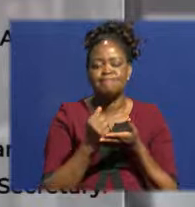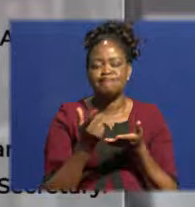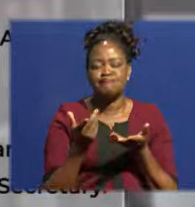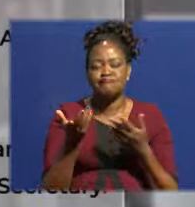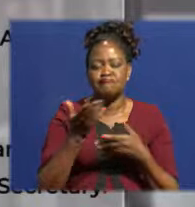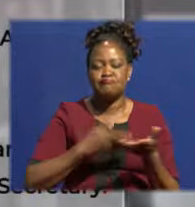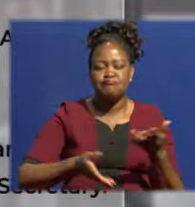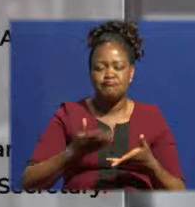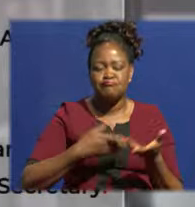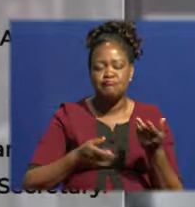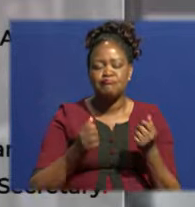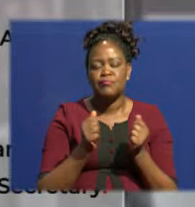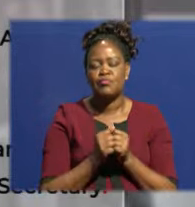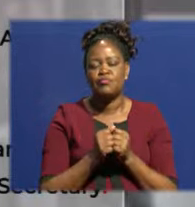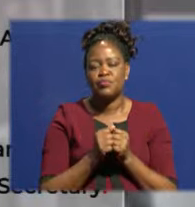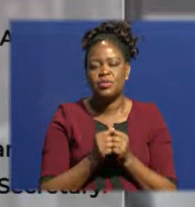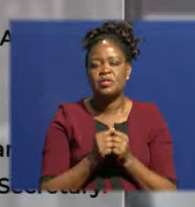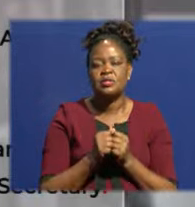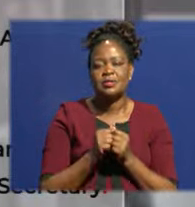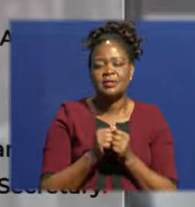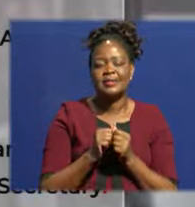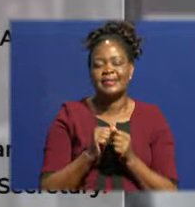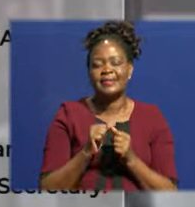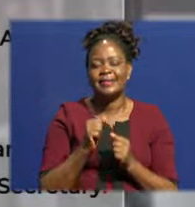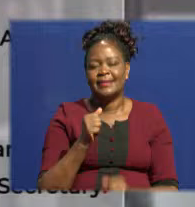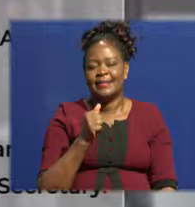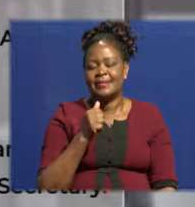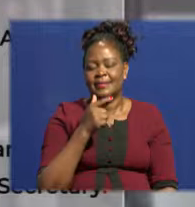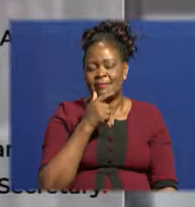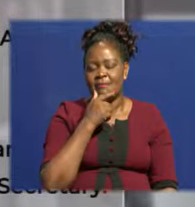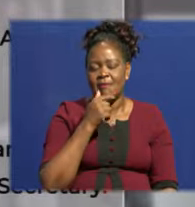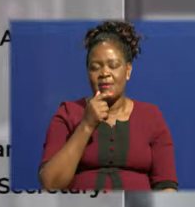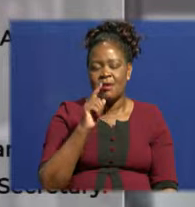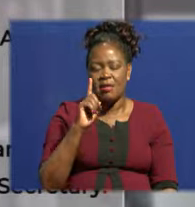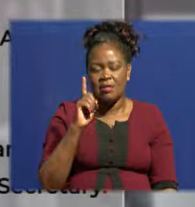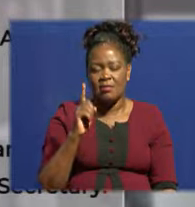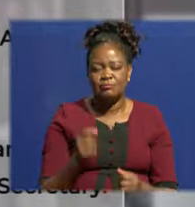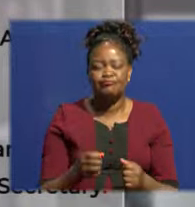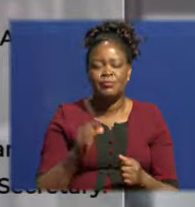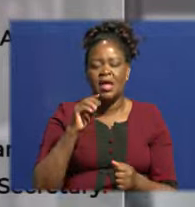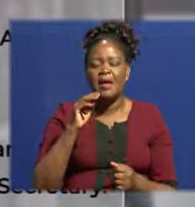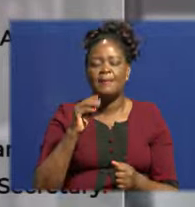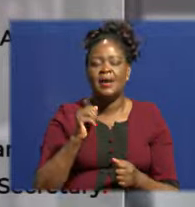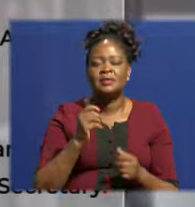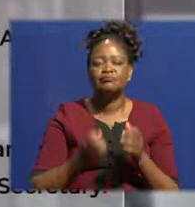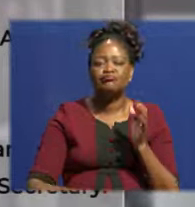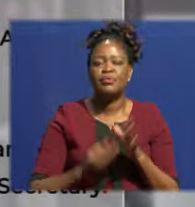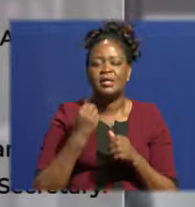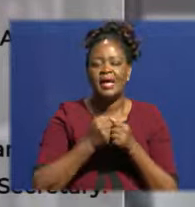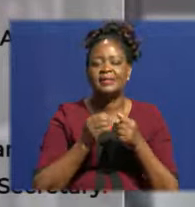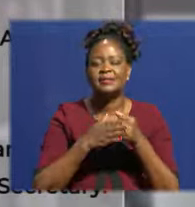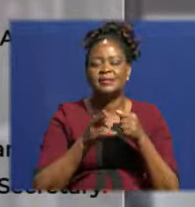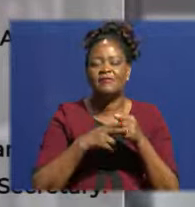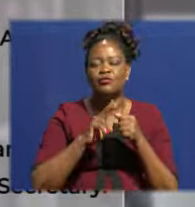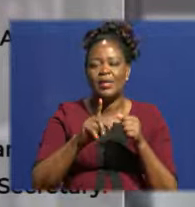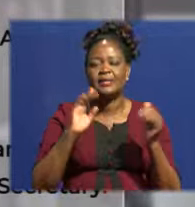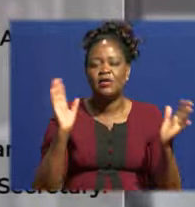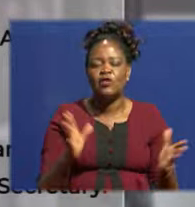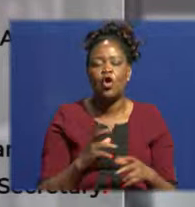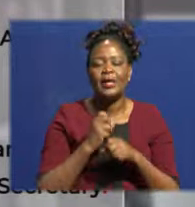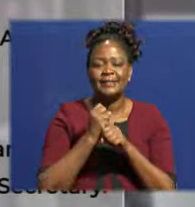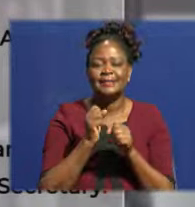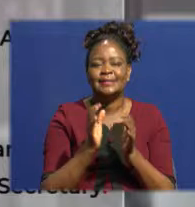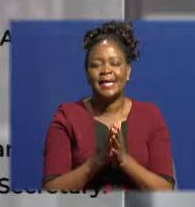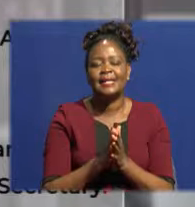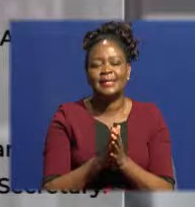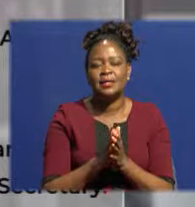era politics. GEMA had been formed in 1971 initially as a welfare organization.